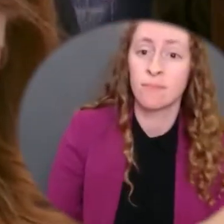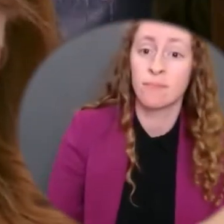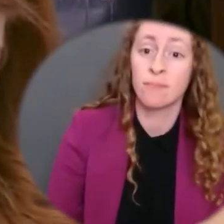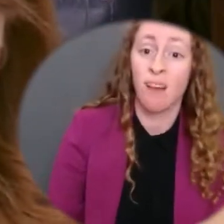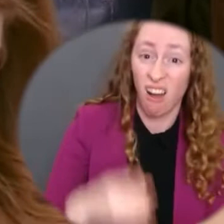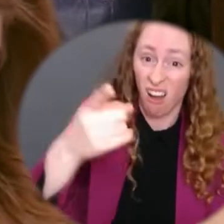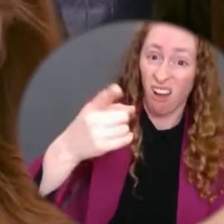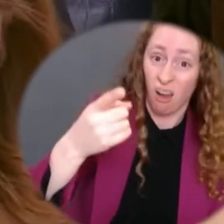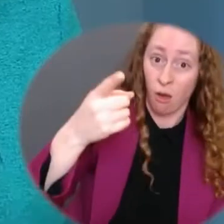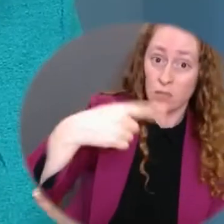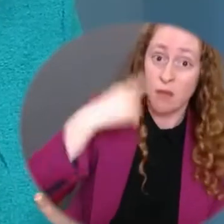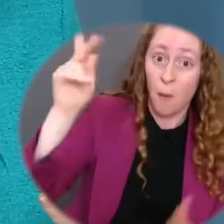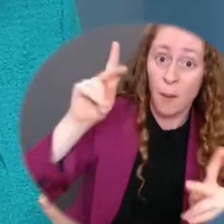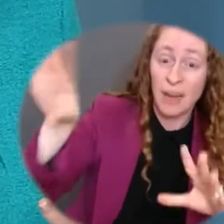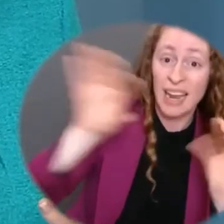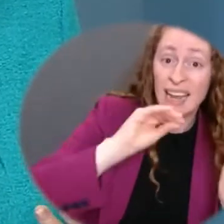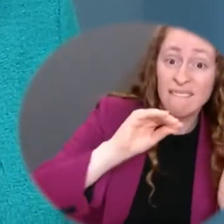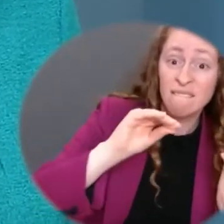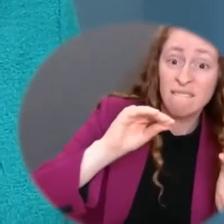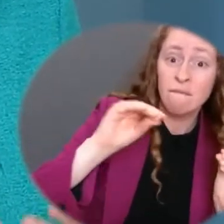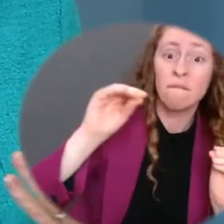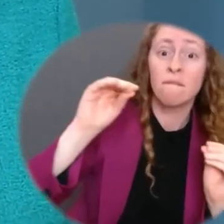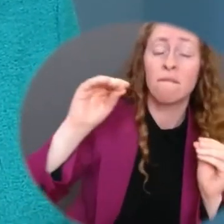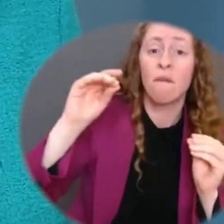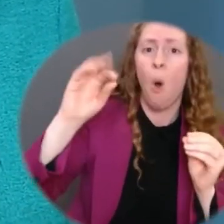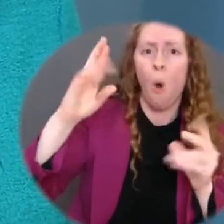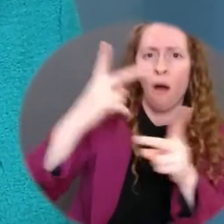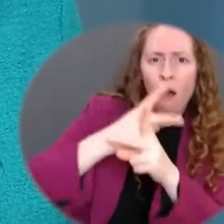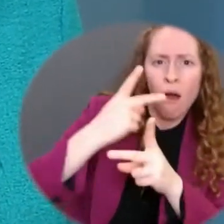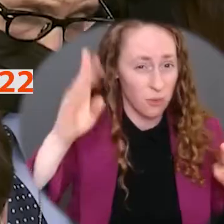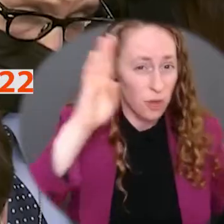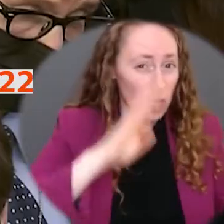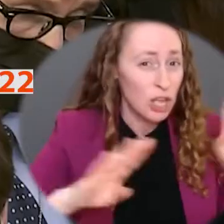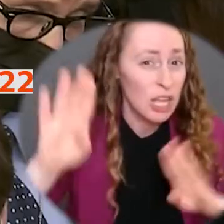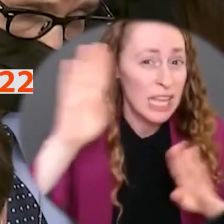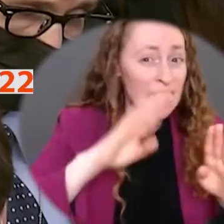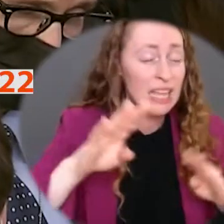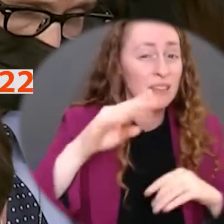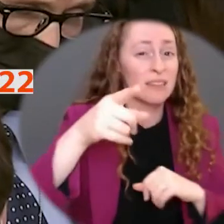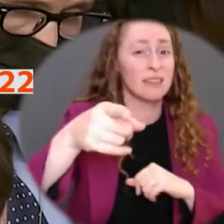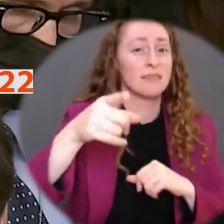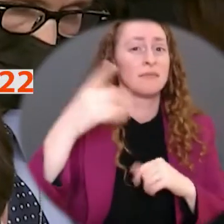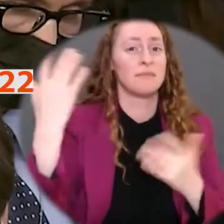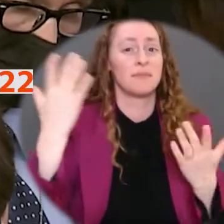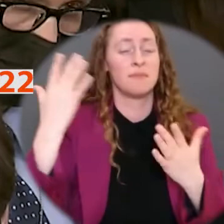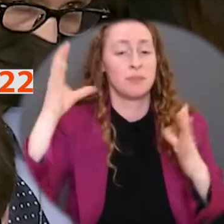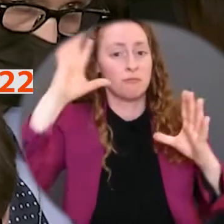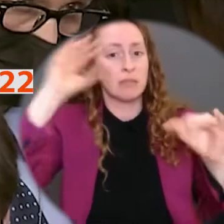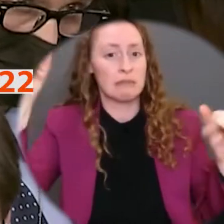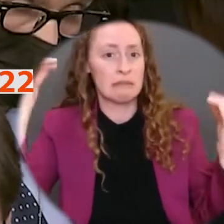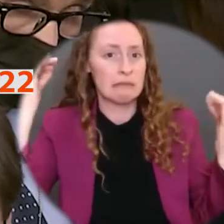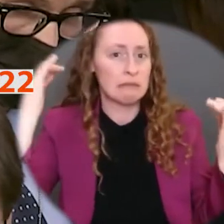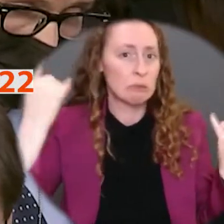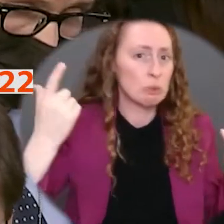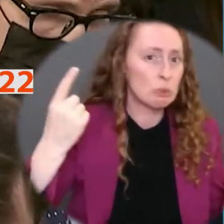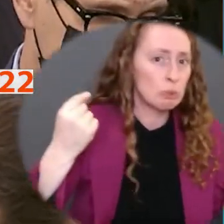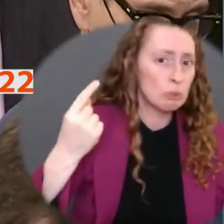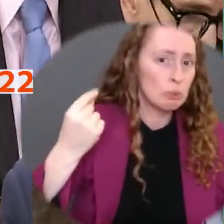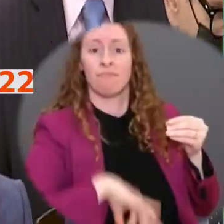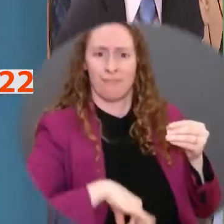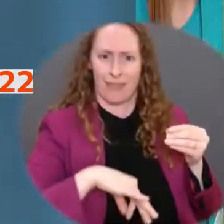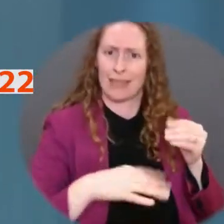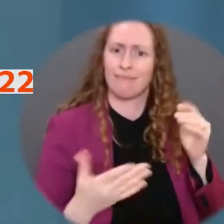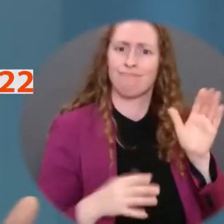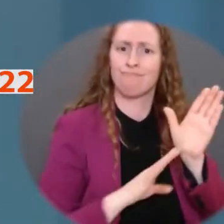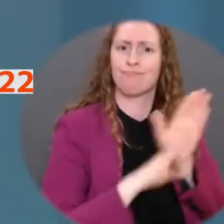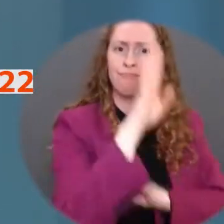reasons. We're not here to give tactical advice to protesters. And what's his level of concern? There's a recession in the next 12 months.